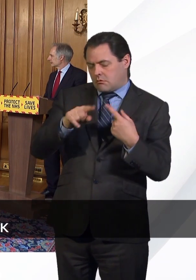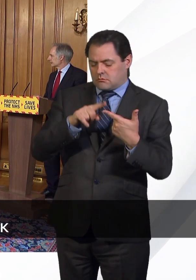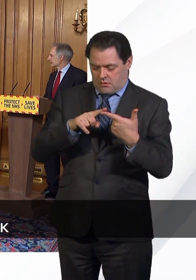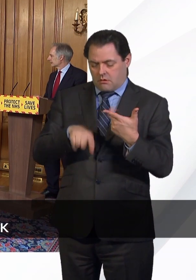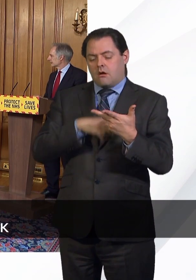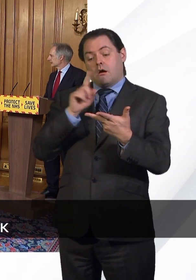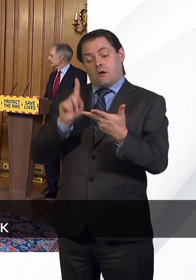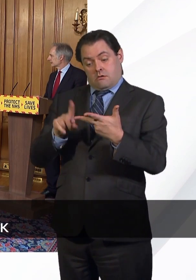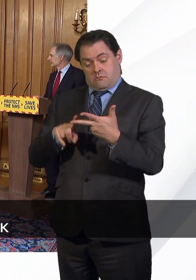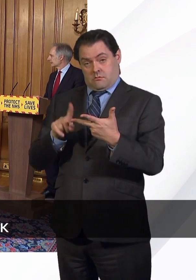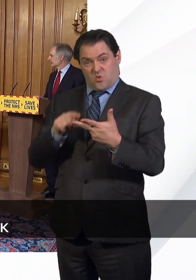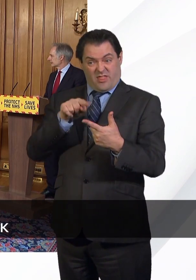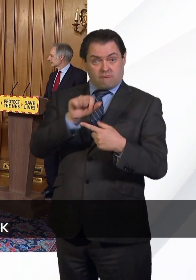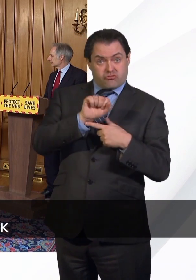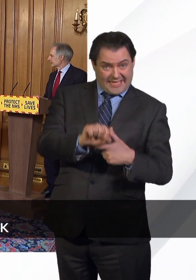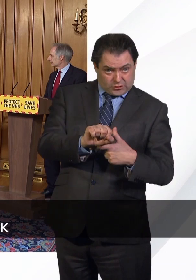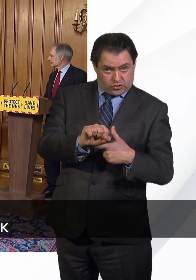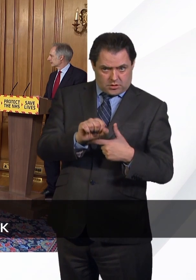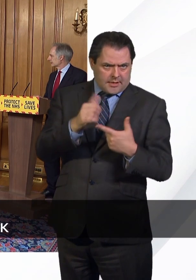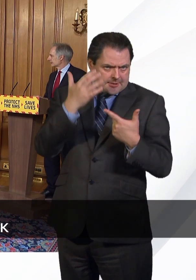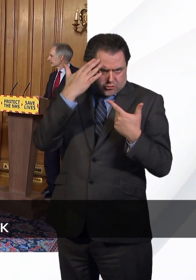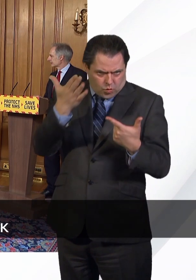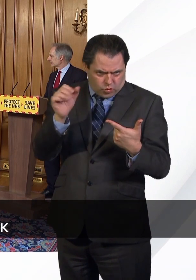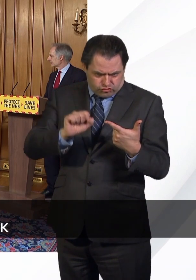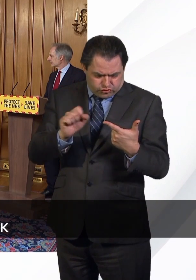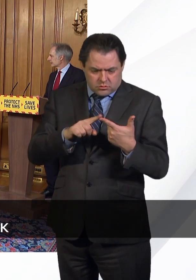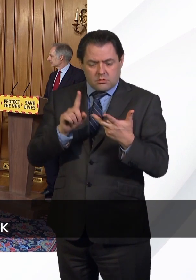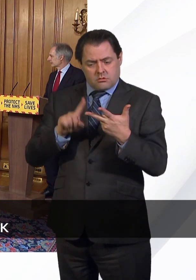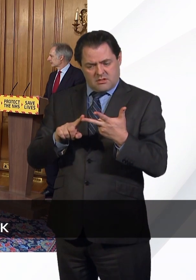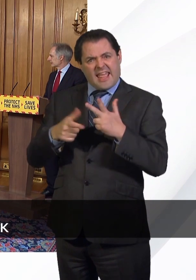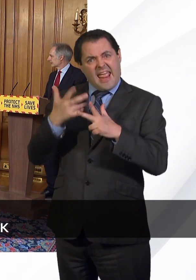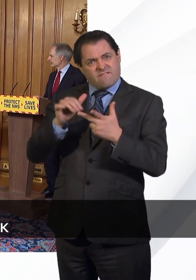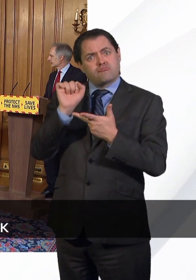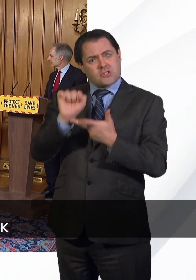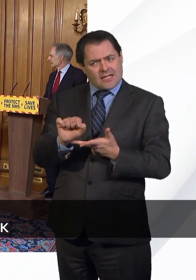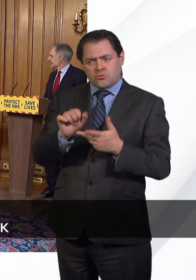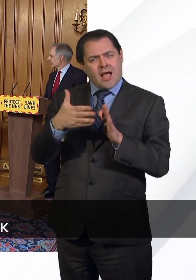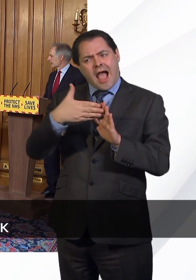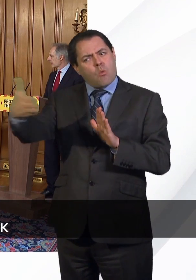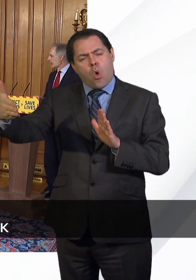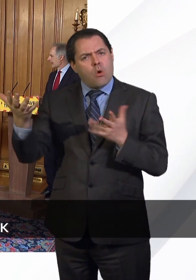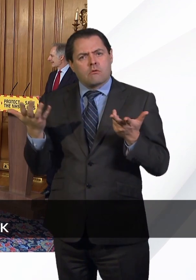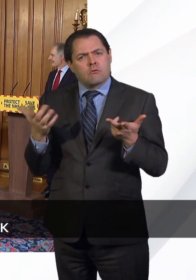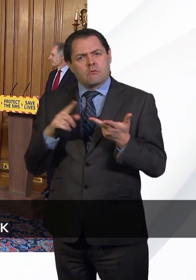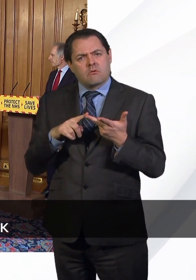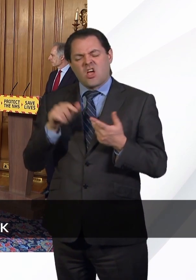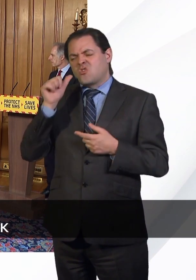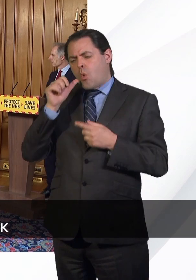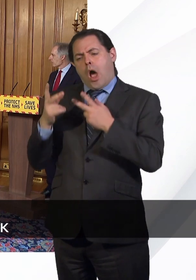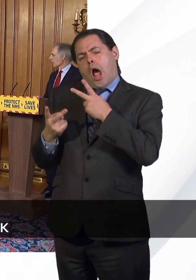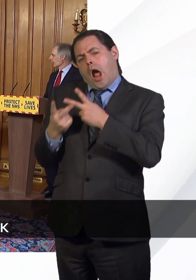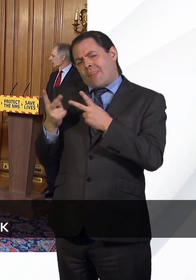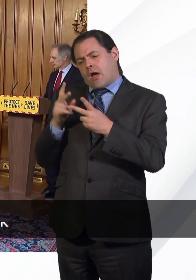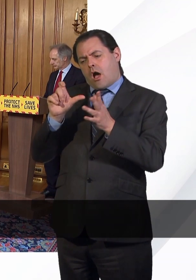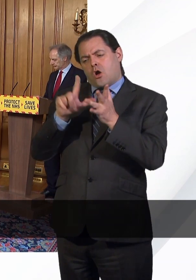antibodies last? And we do know that for other normal coronaviruses,